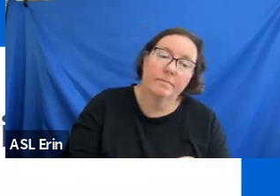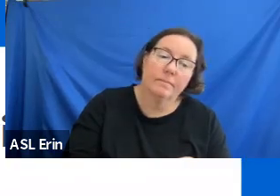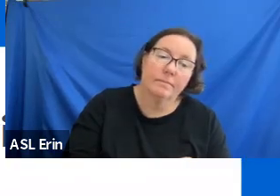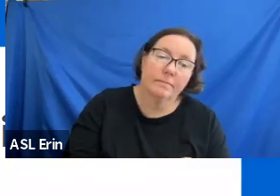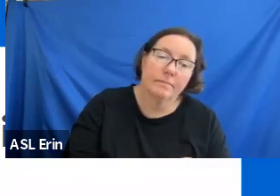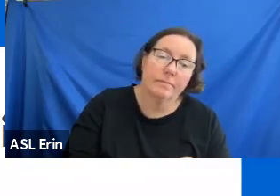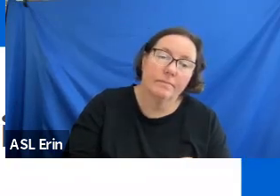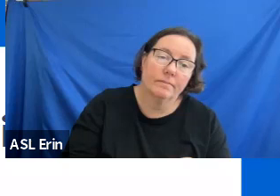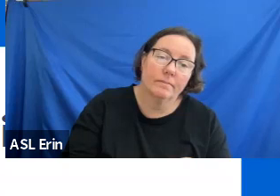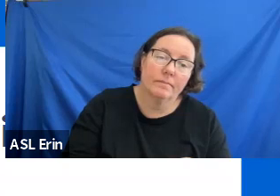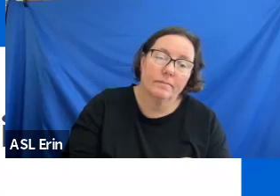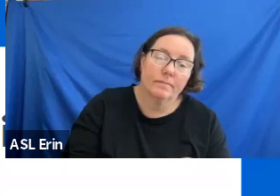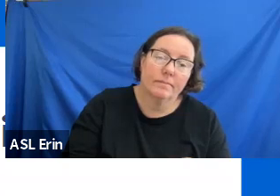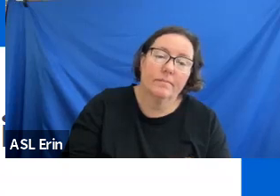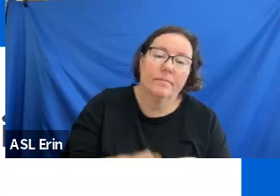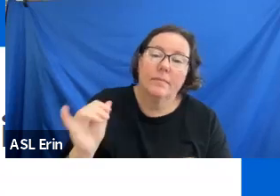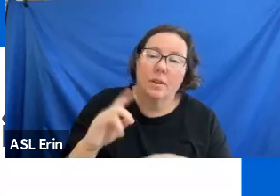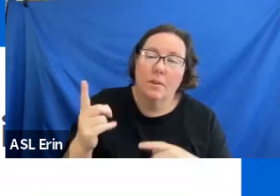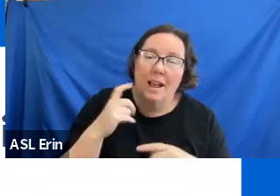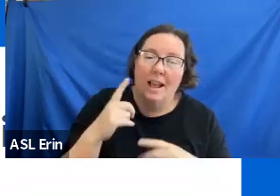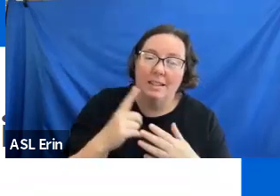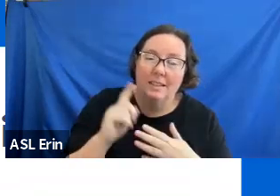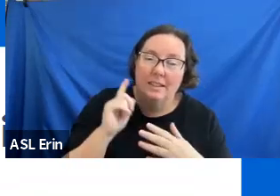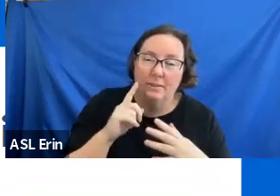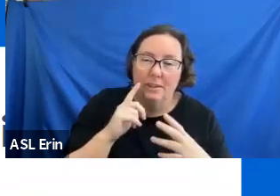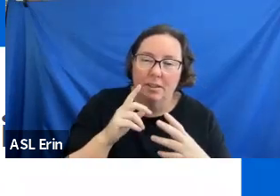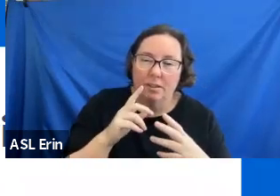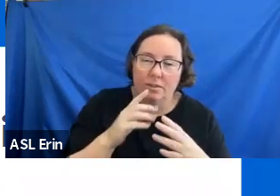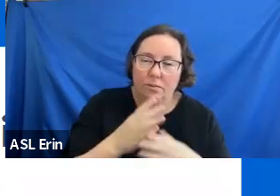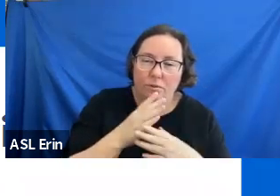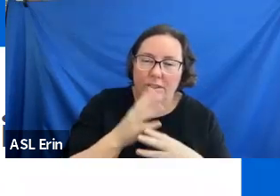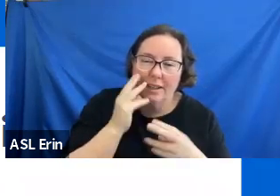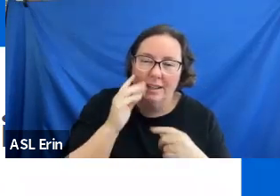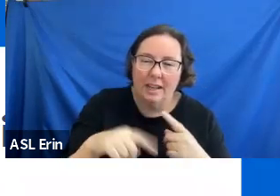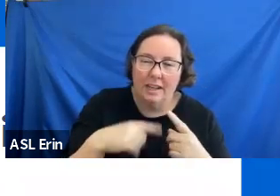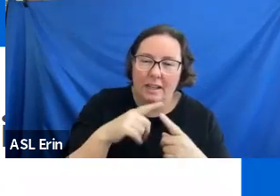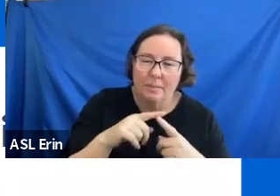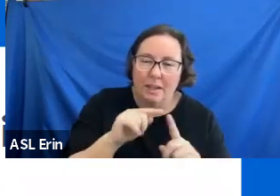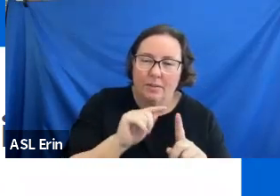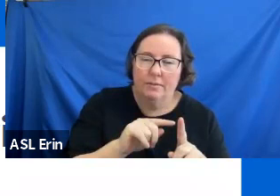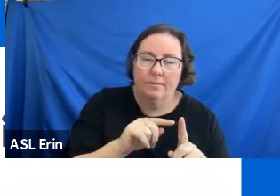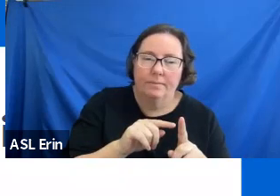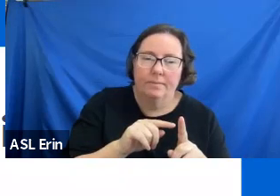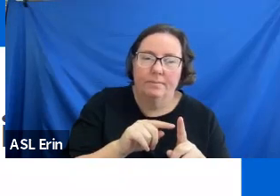We were also asked for to share the data in terms of